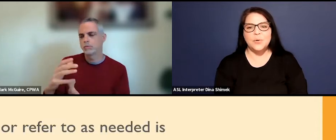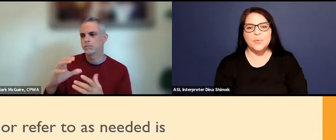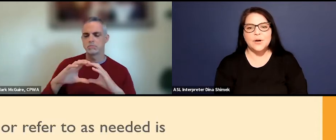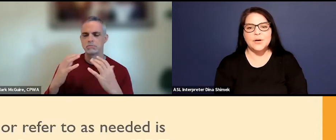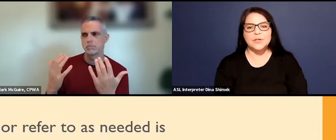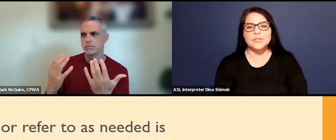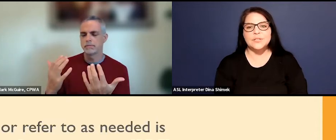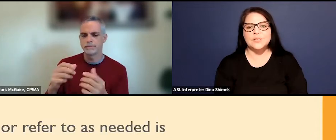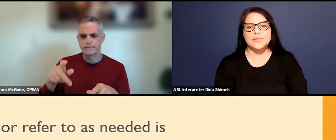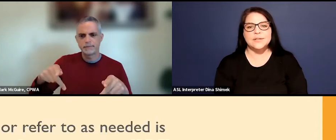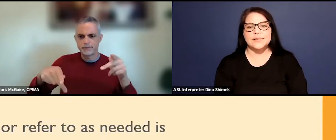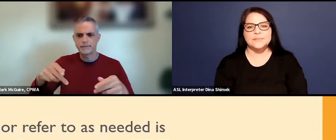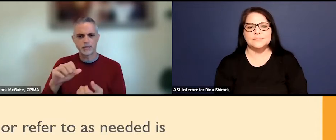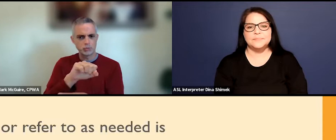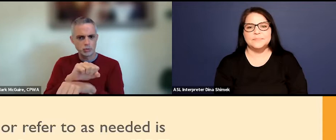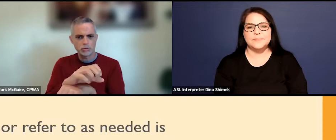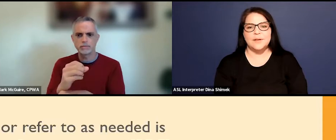your coworkers,